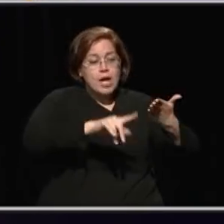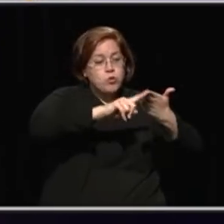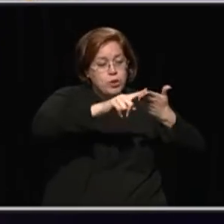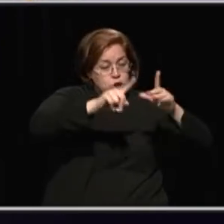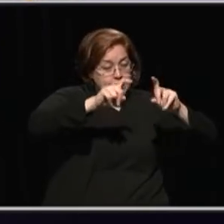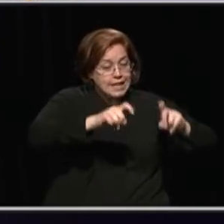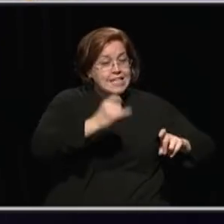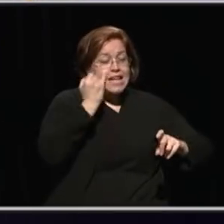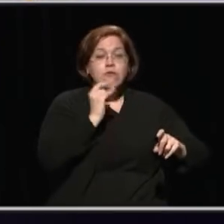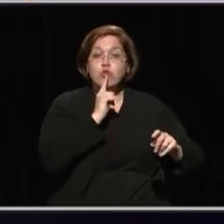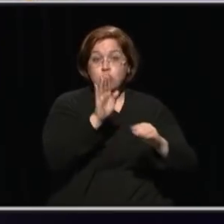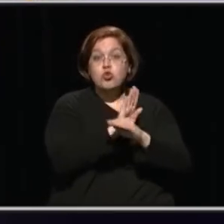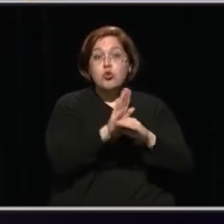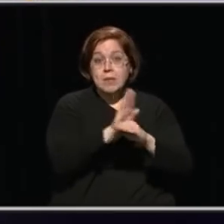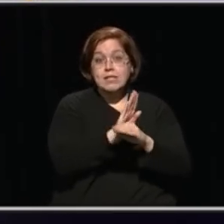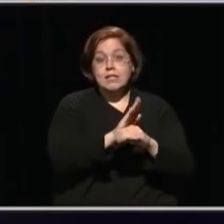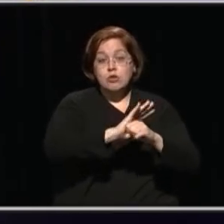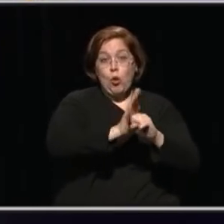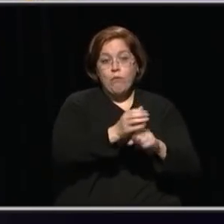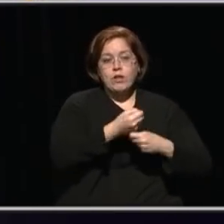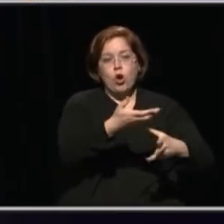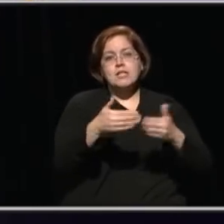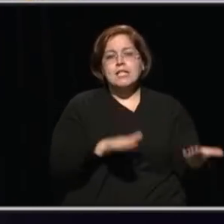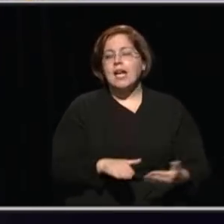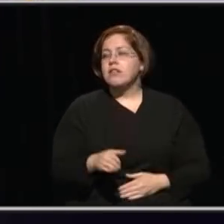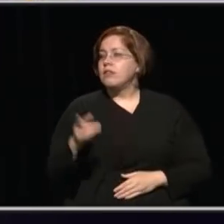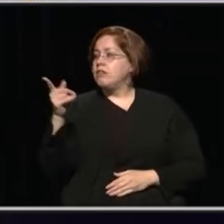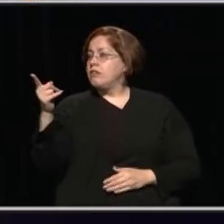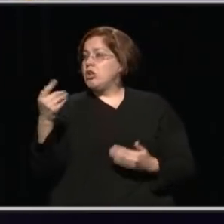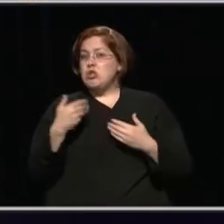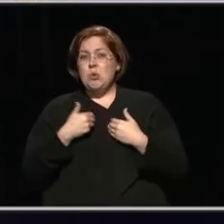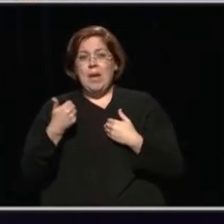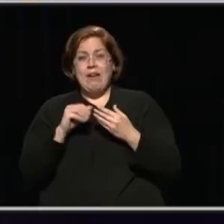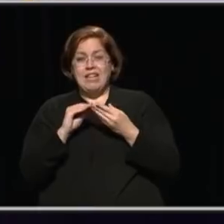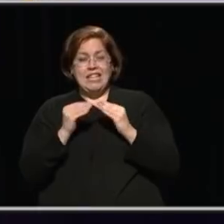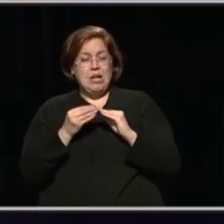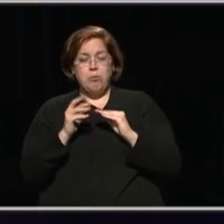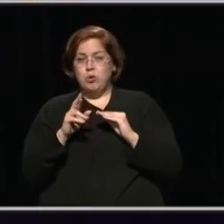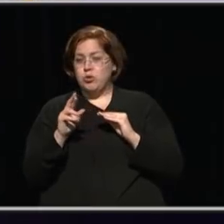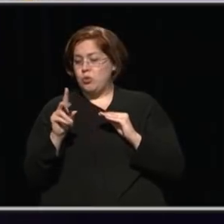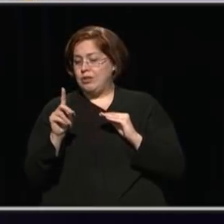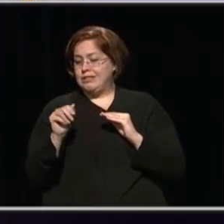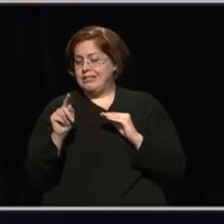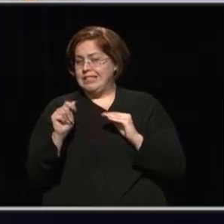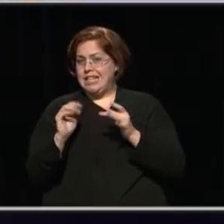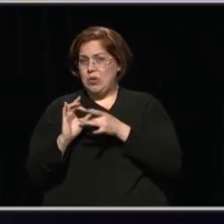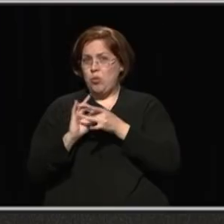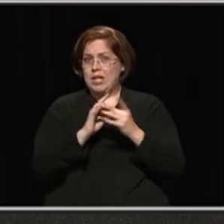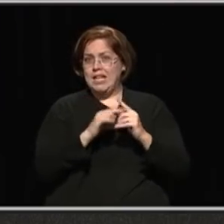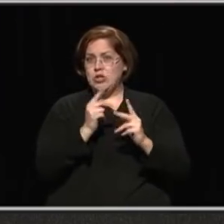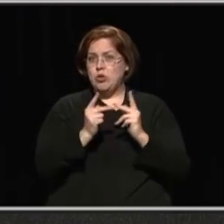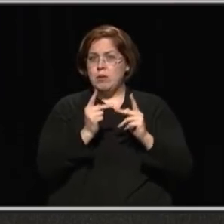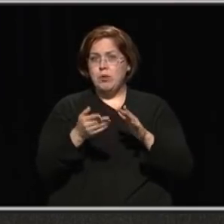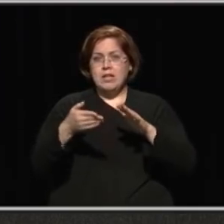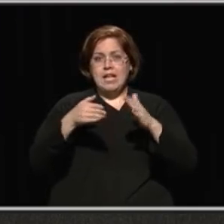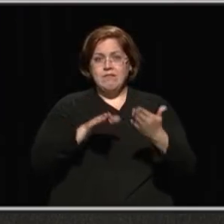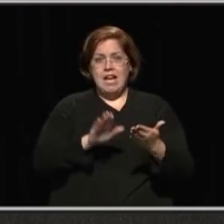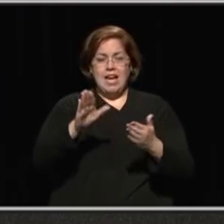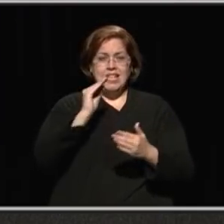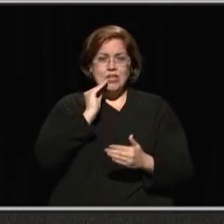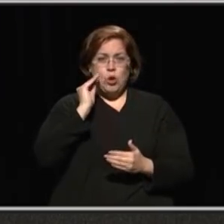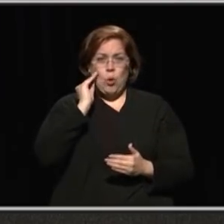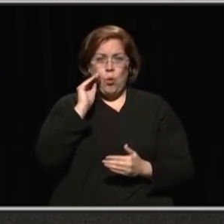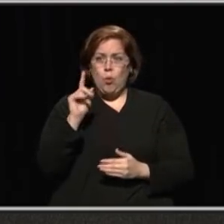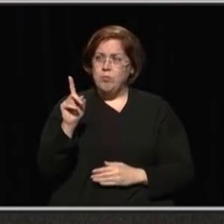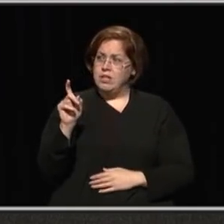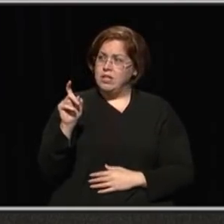COVID-19 actually has taken that person. Do we have any numbers or data that pertains to people that have died at their home?